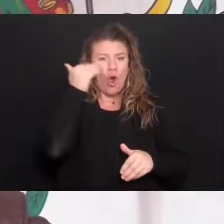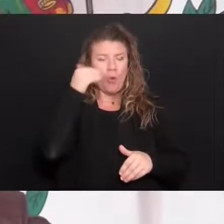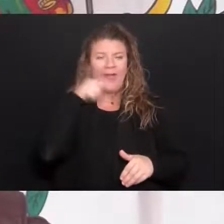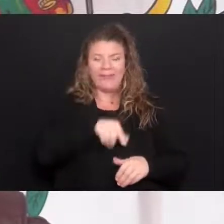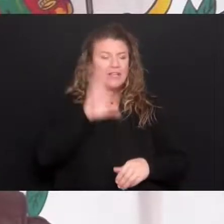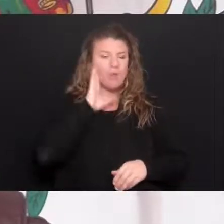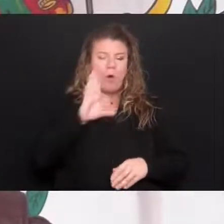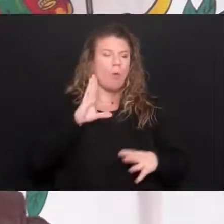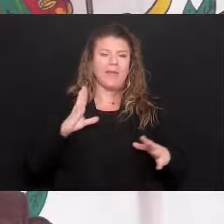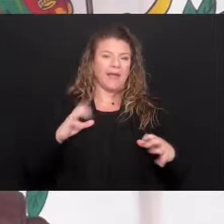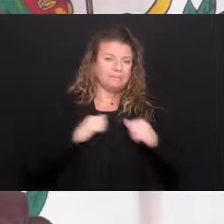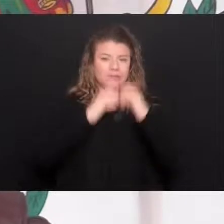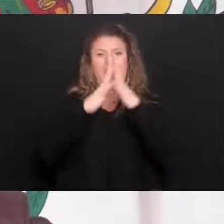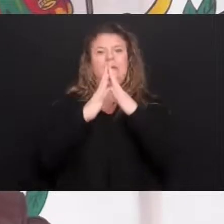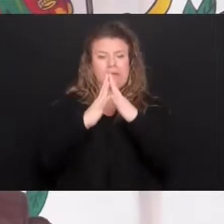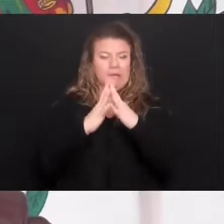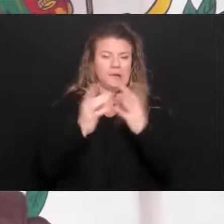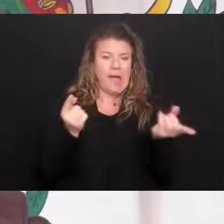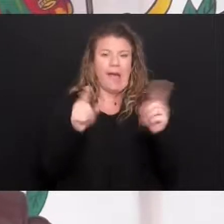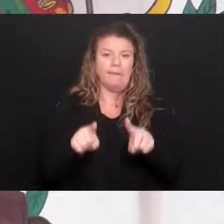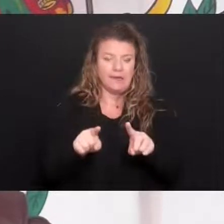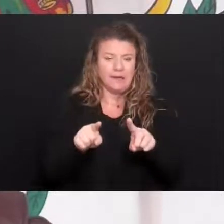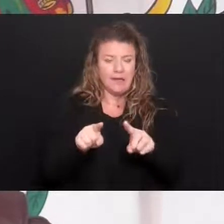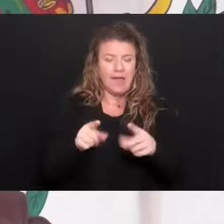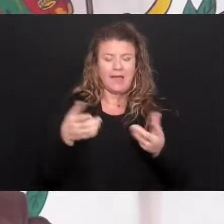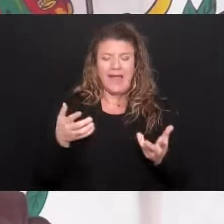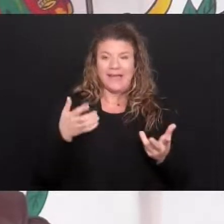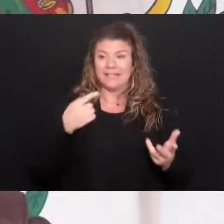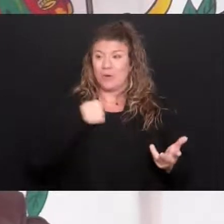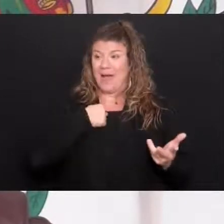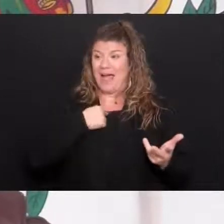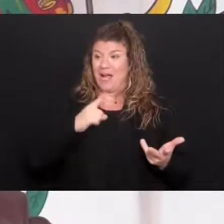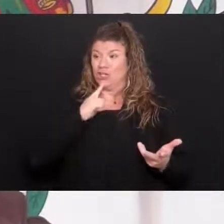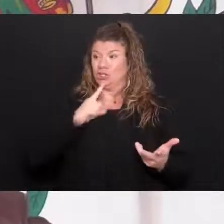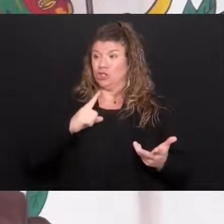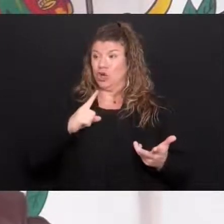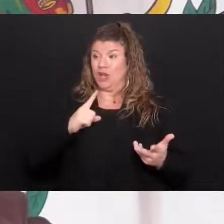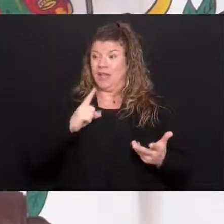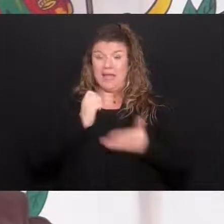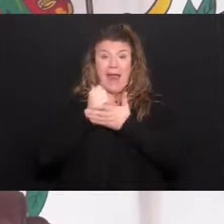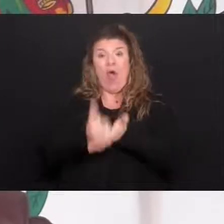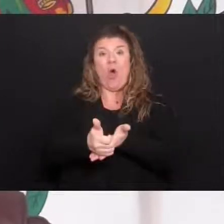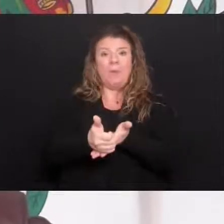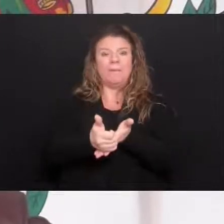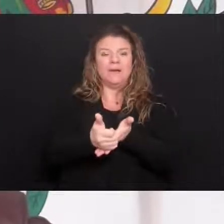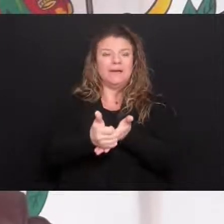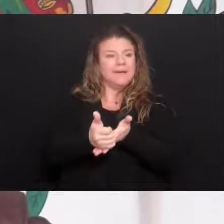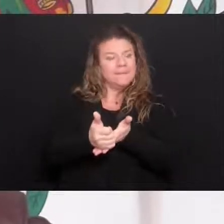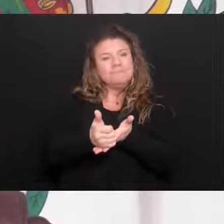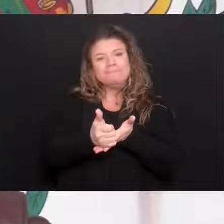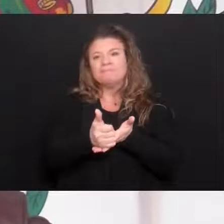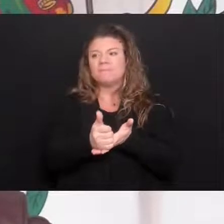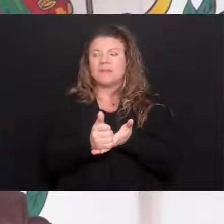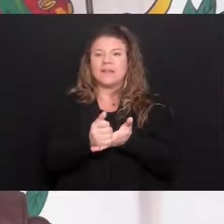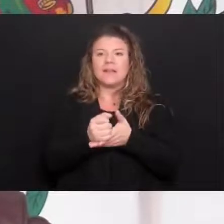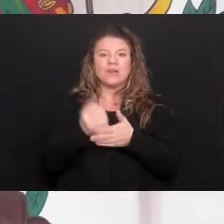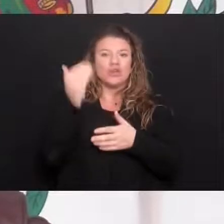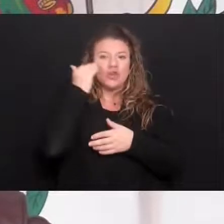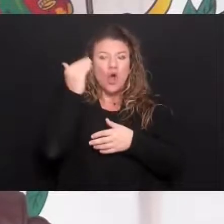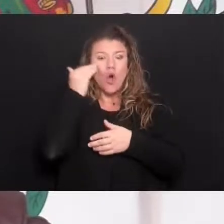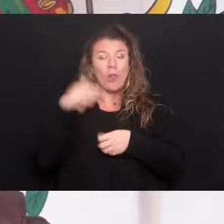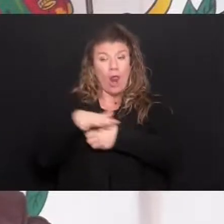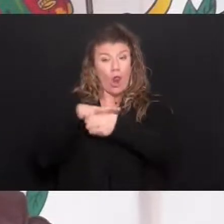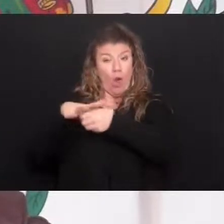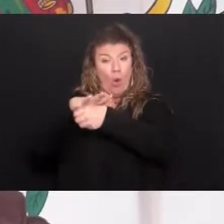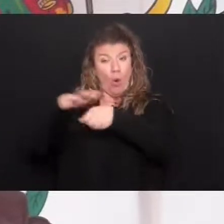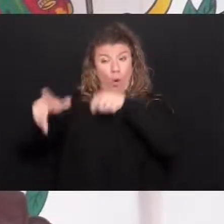climb and everything, and I surely can't address or help, from the standpoint of the local,